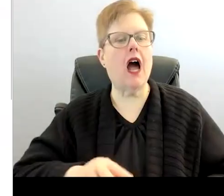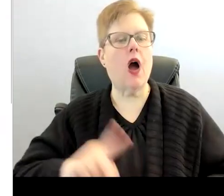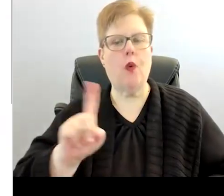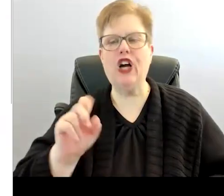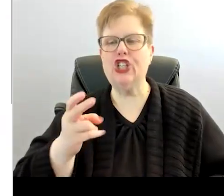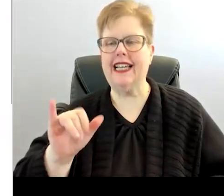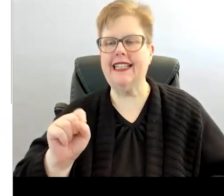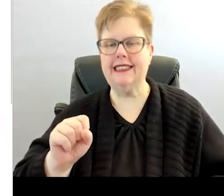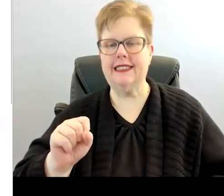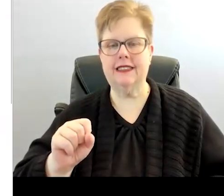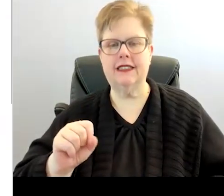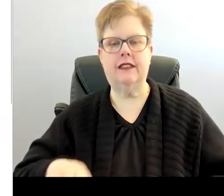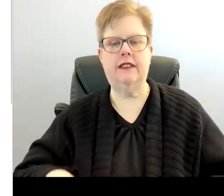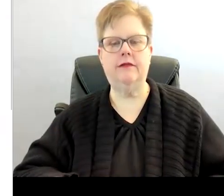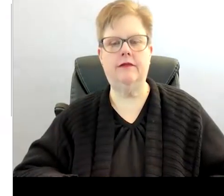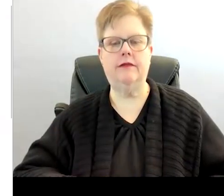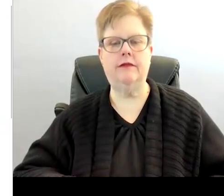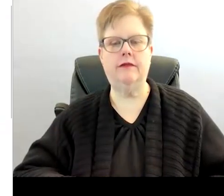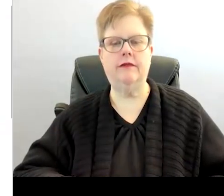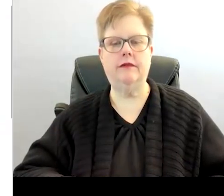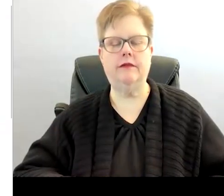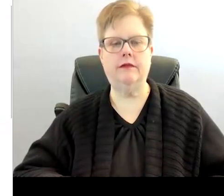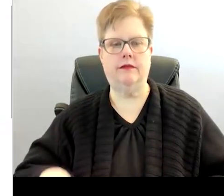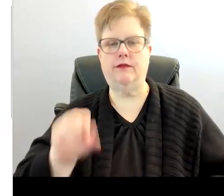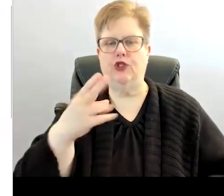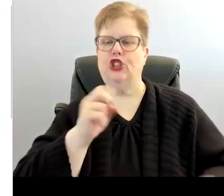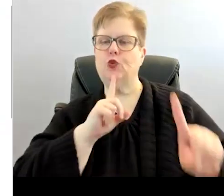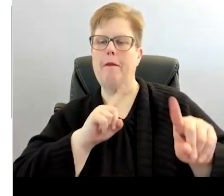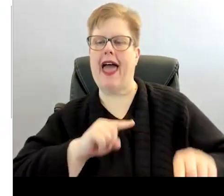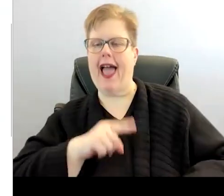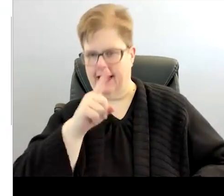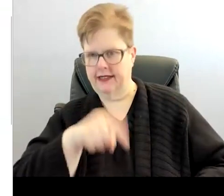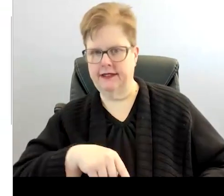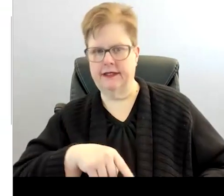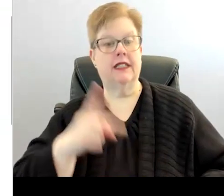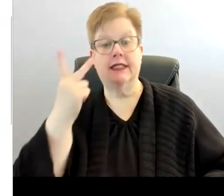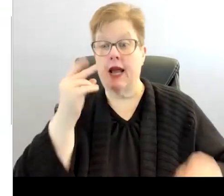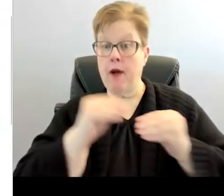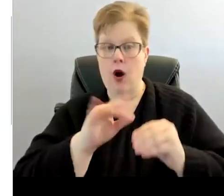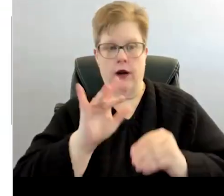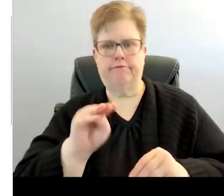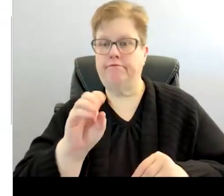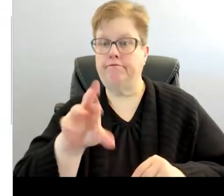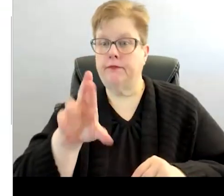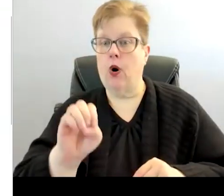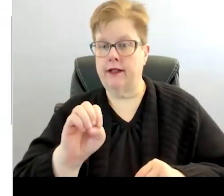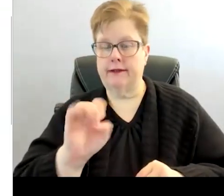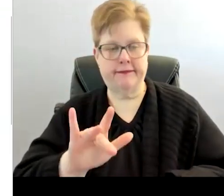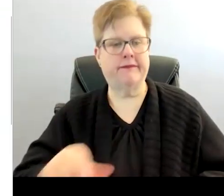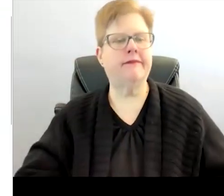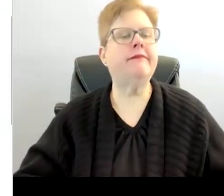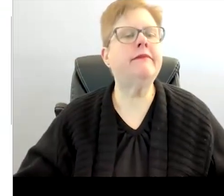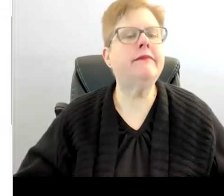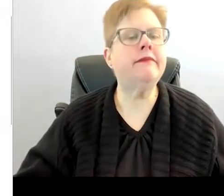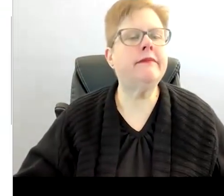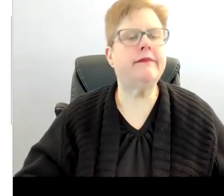is. So she is making replies here. To see more, you just click more. You can see that there